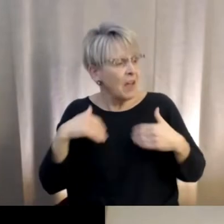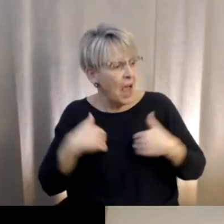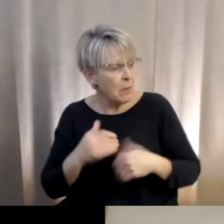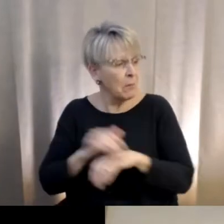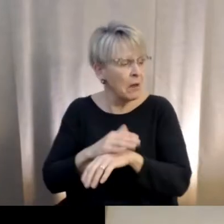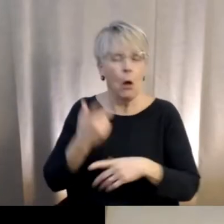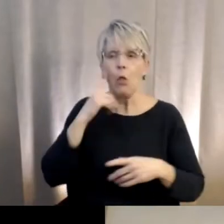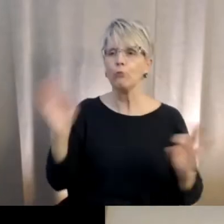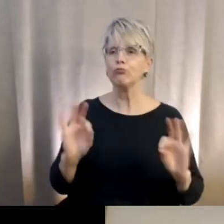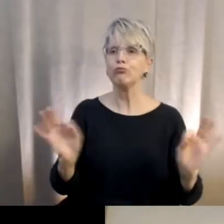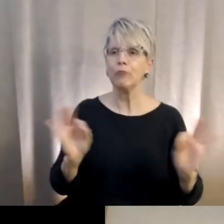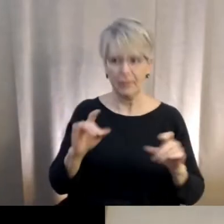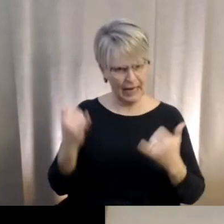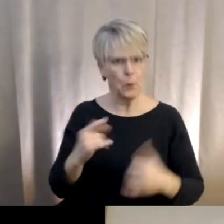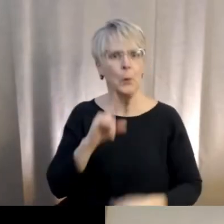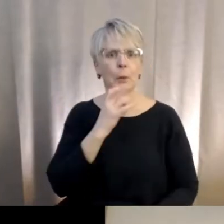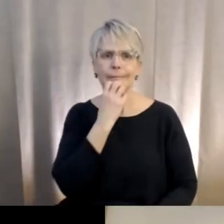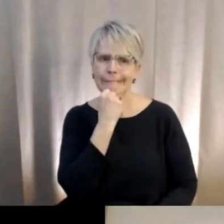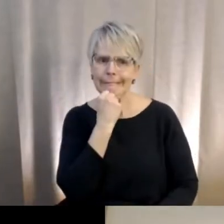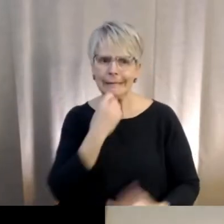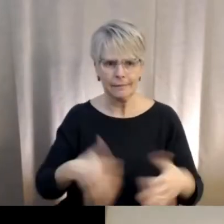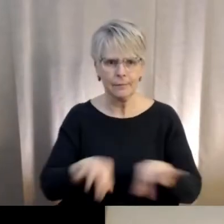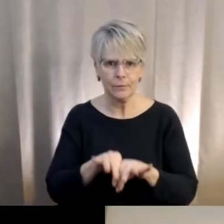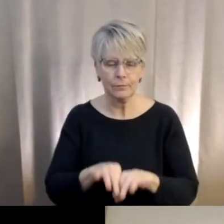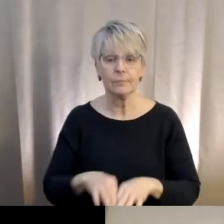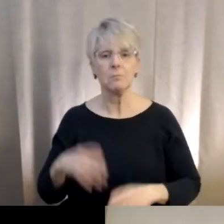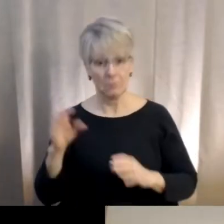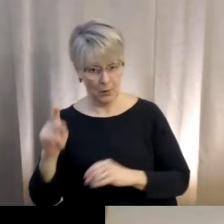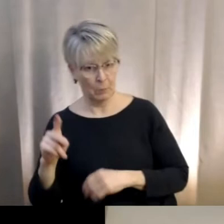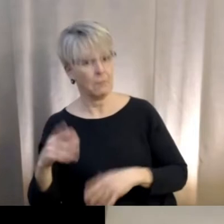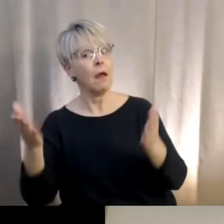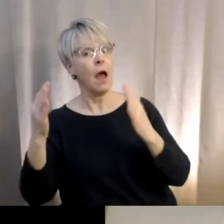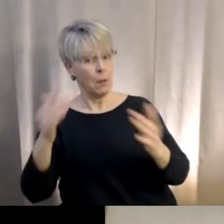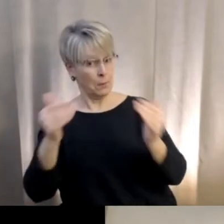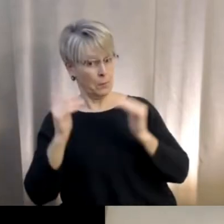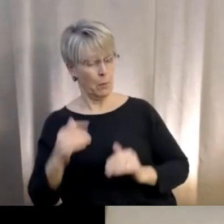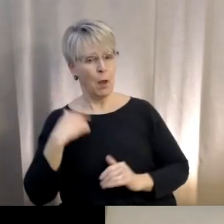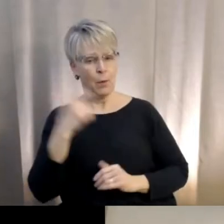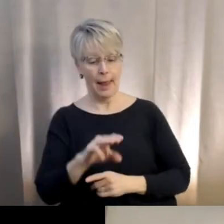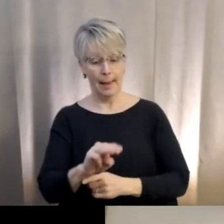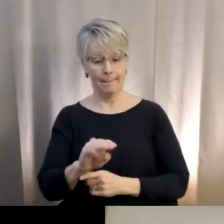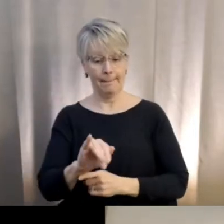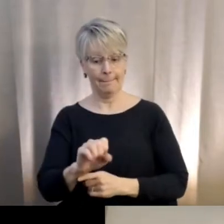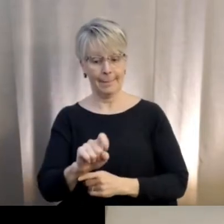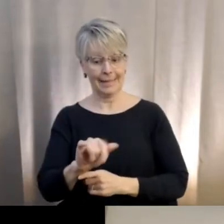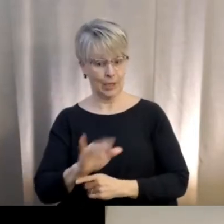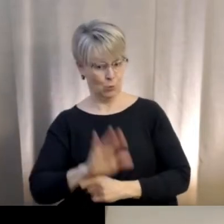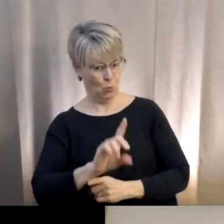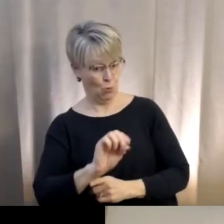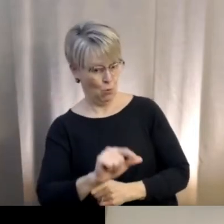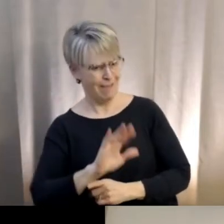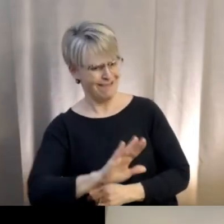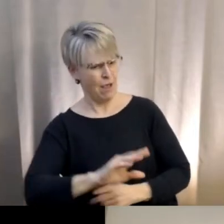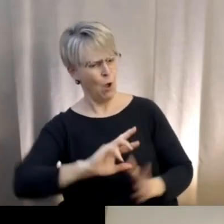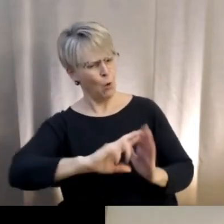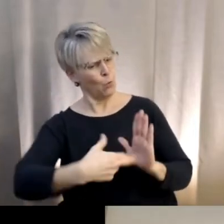sure. To move on, I'm wondering if, like, what Misty's primary role will be for